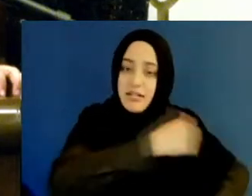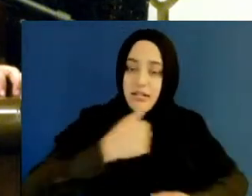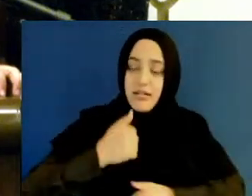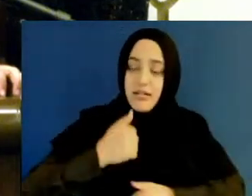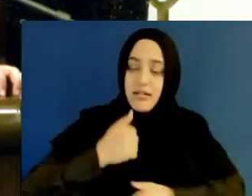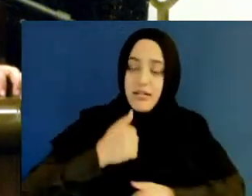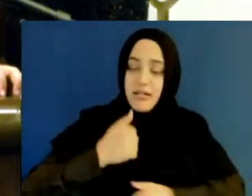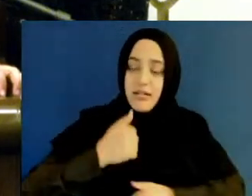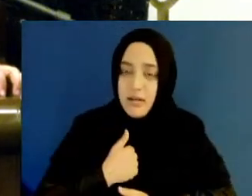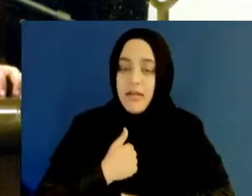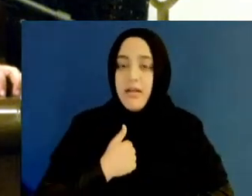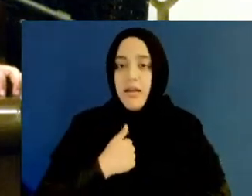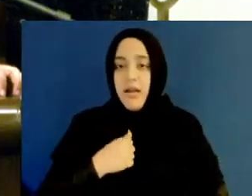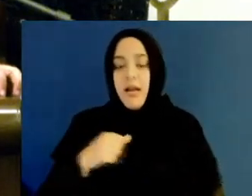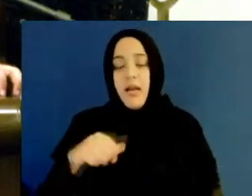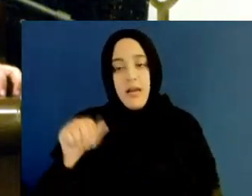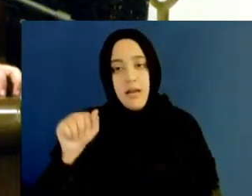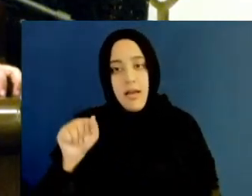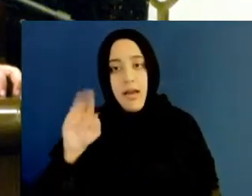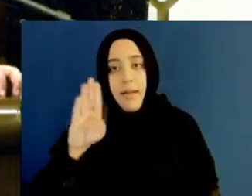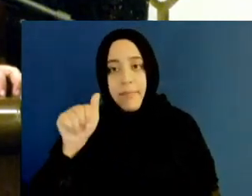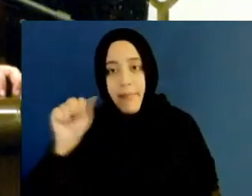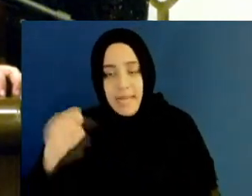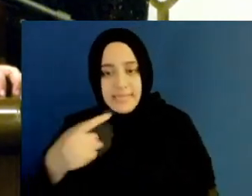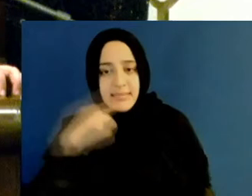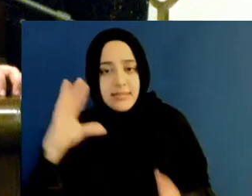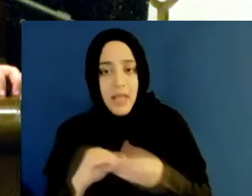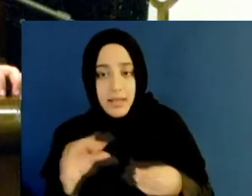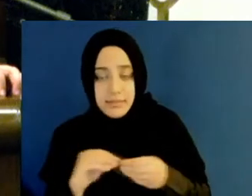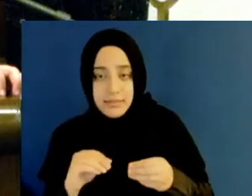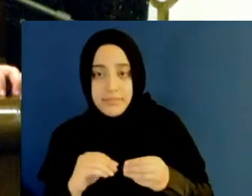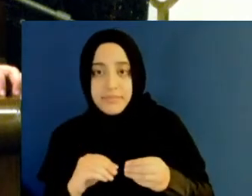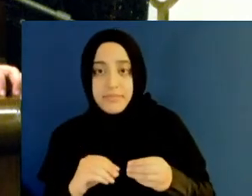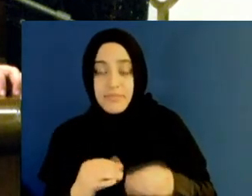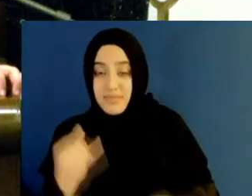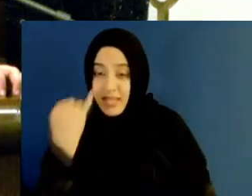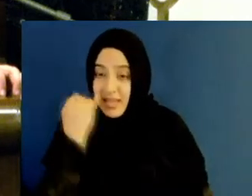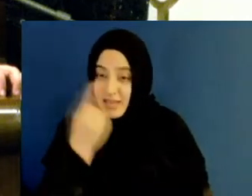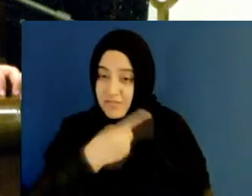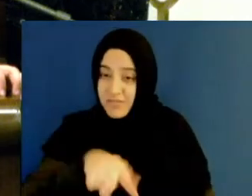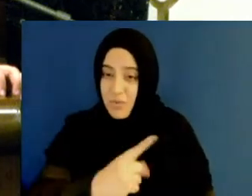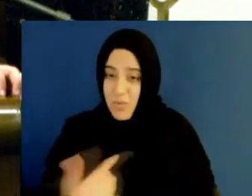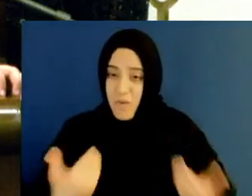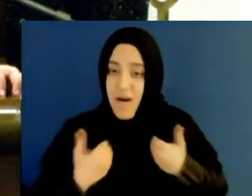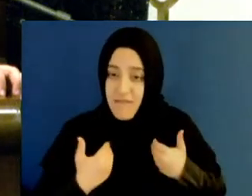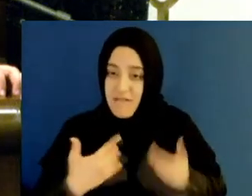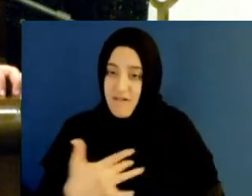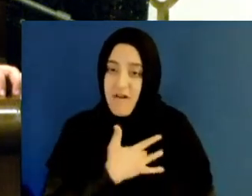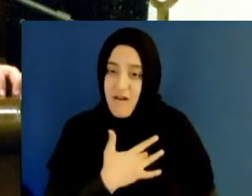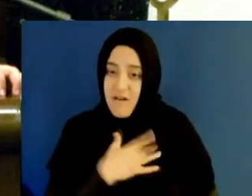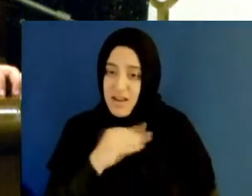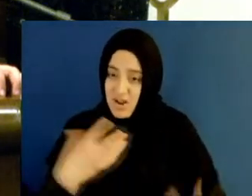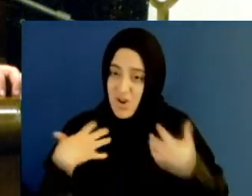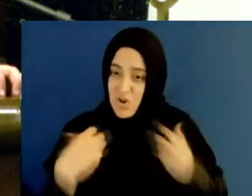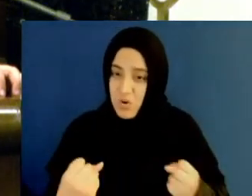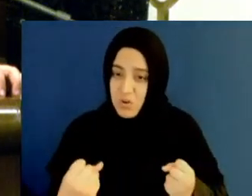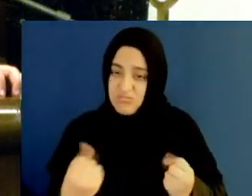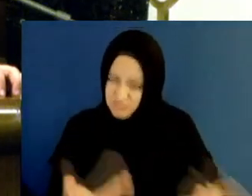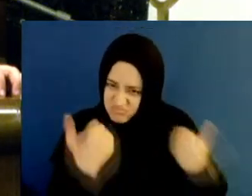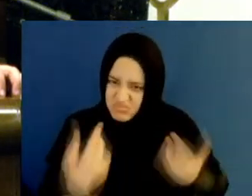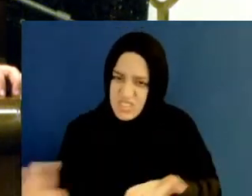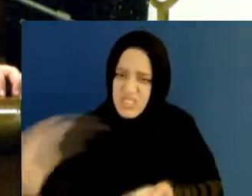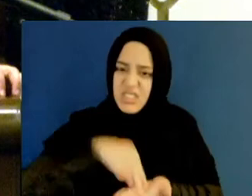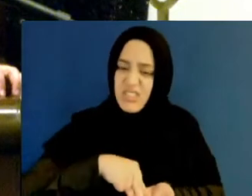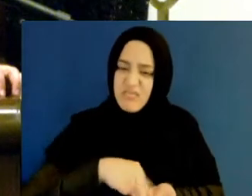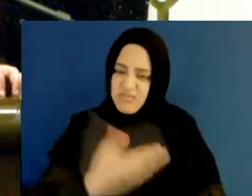lana al-yawm ya ahl al-kafara. If you have the heart and the courage, then stand forward in